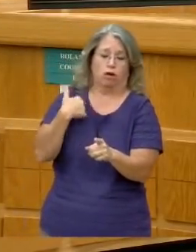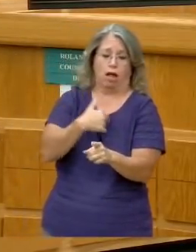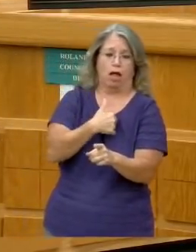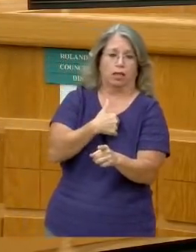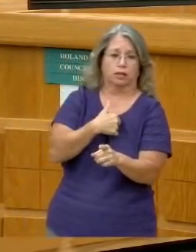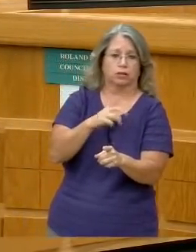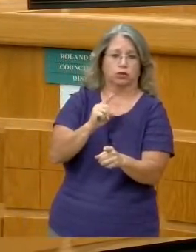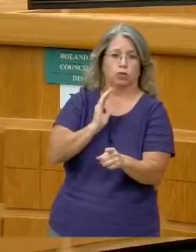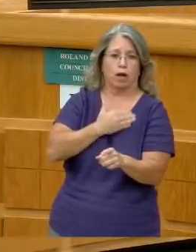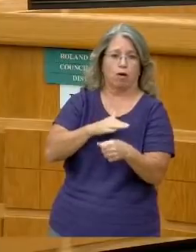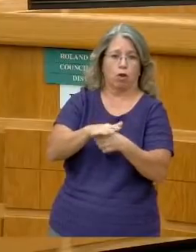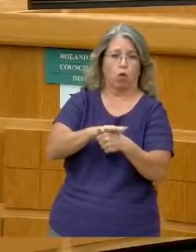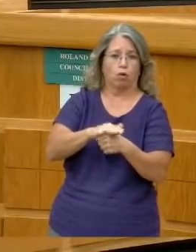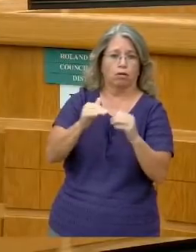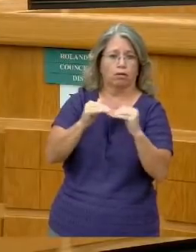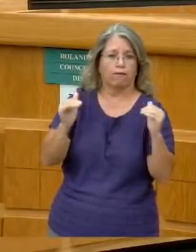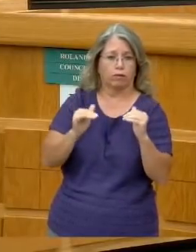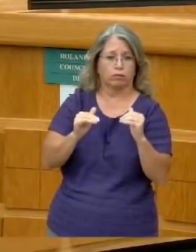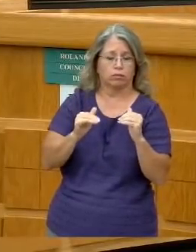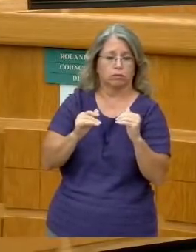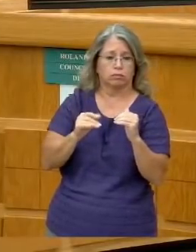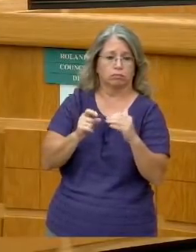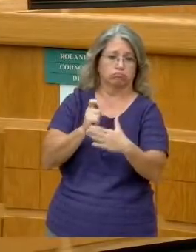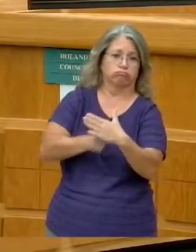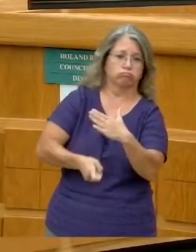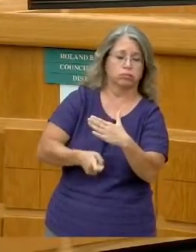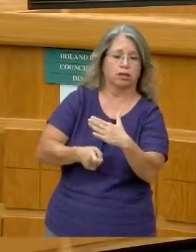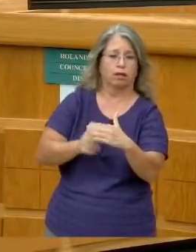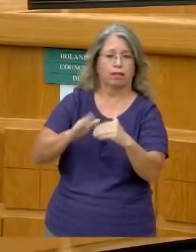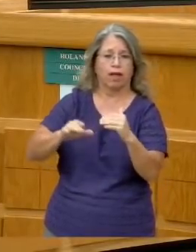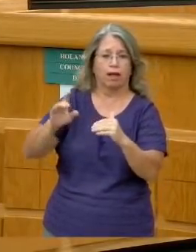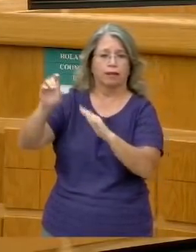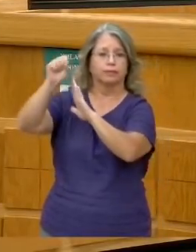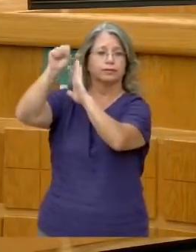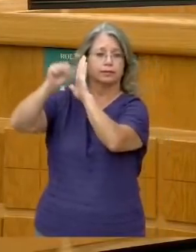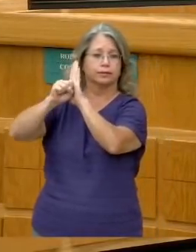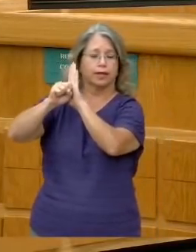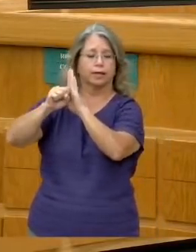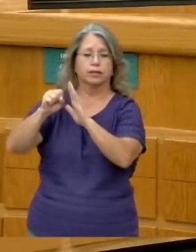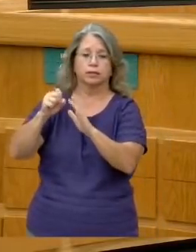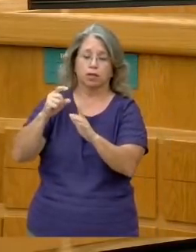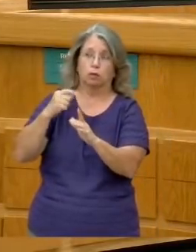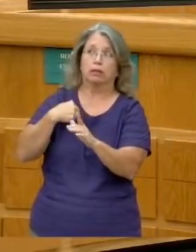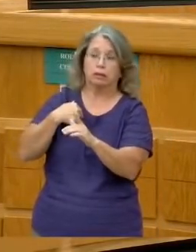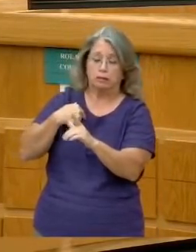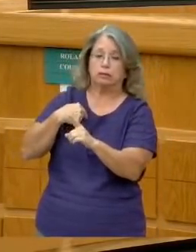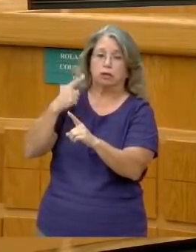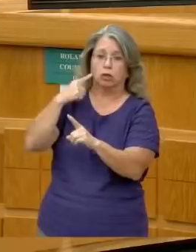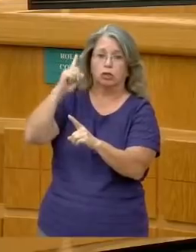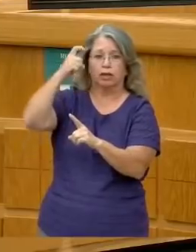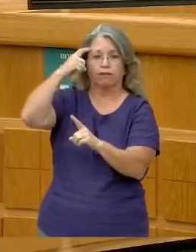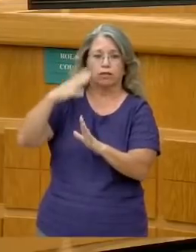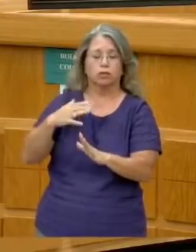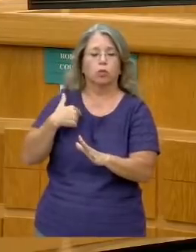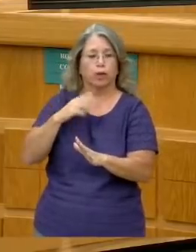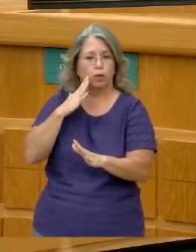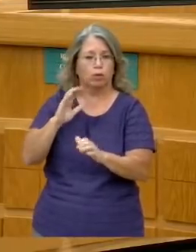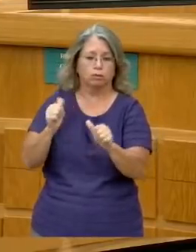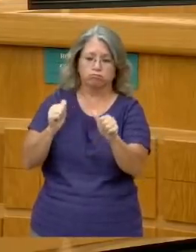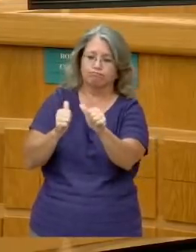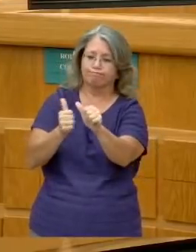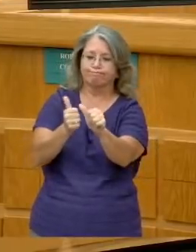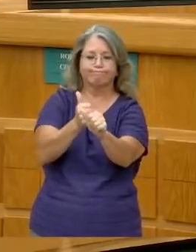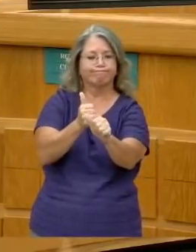we can at the local level rather than bringing in the state. And so we're taking the governor at his word. We're going to pursue that in an aggressive manner. And